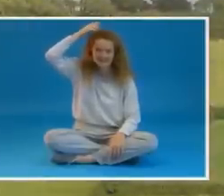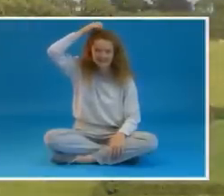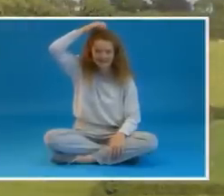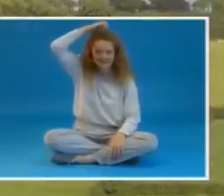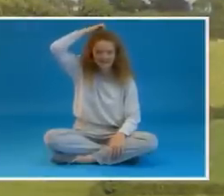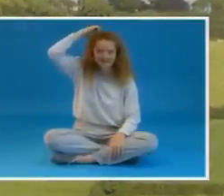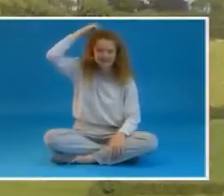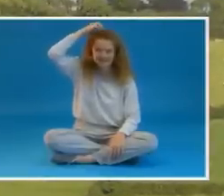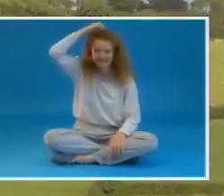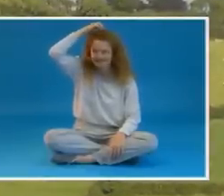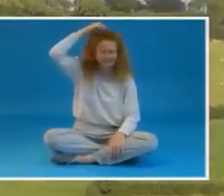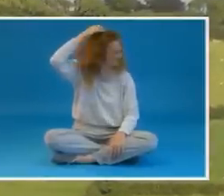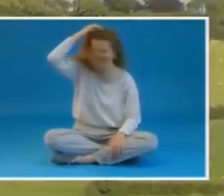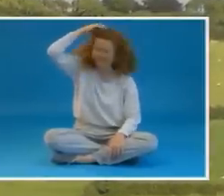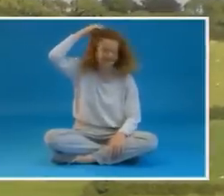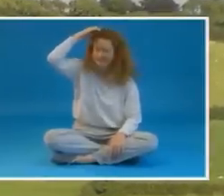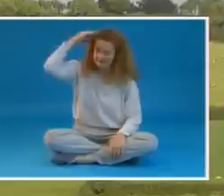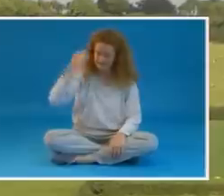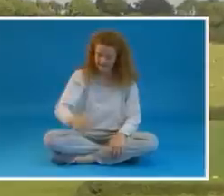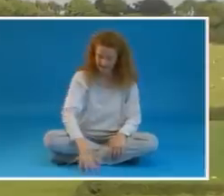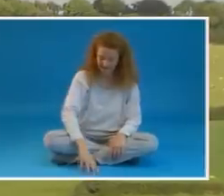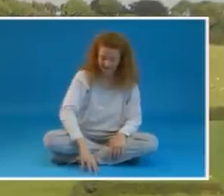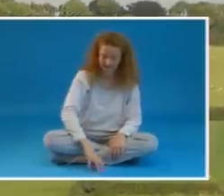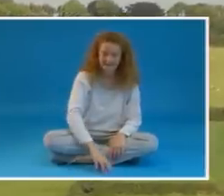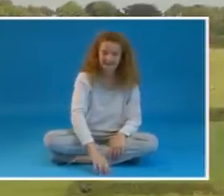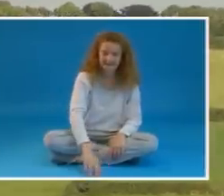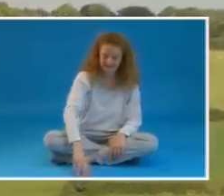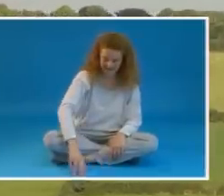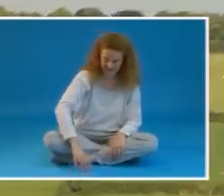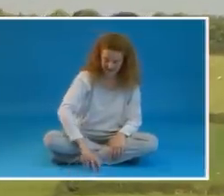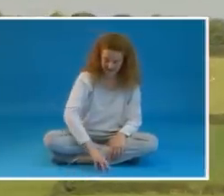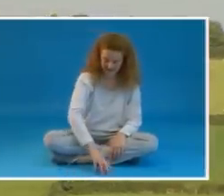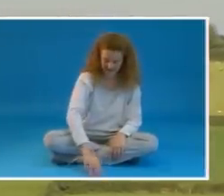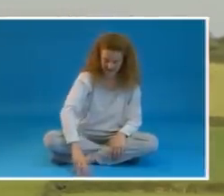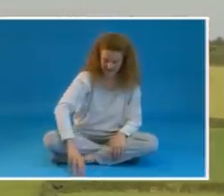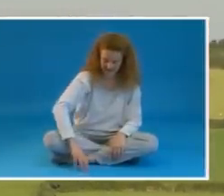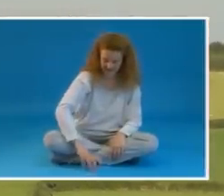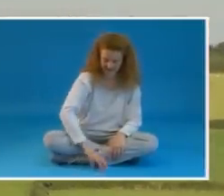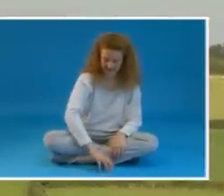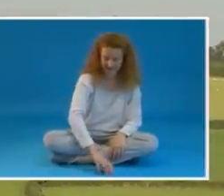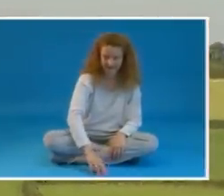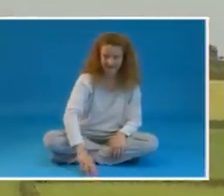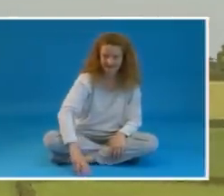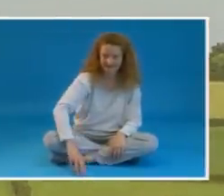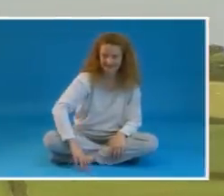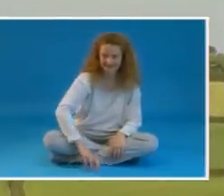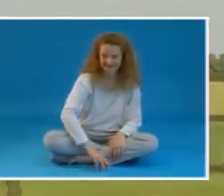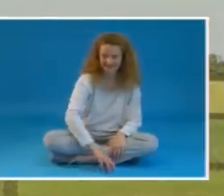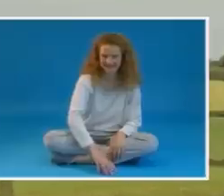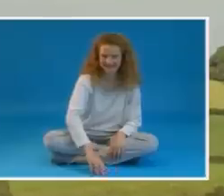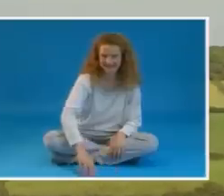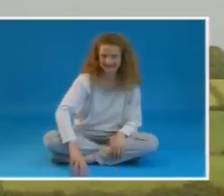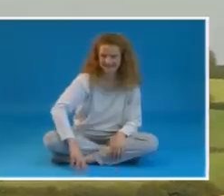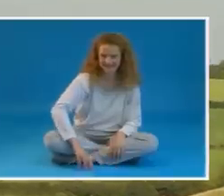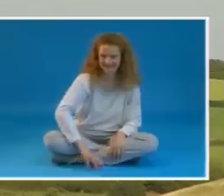a spider in my hair, in my hair. There's a spider on the floor, on the floor. There's a spider on the